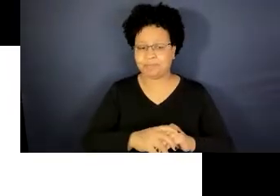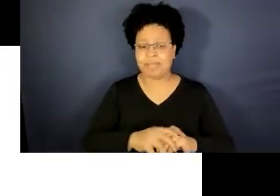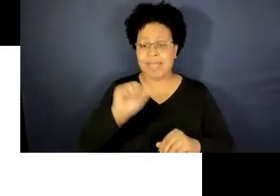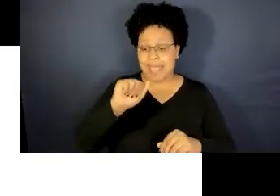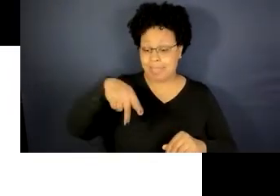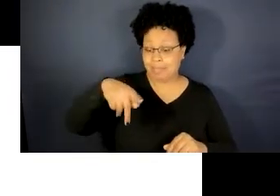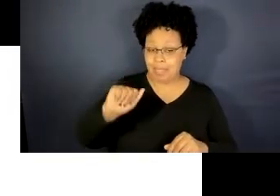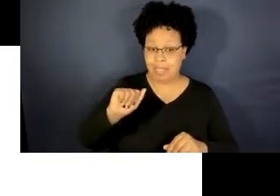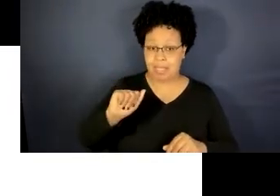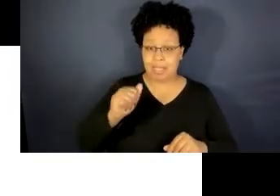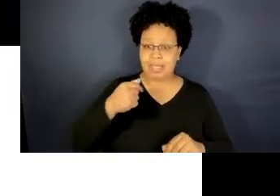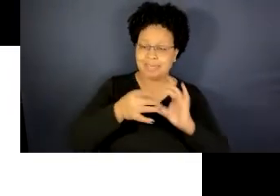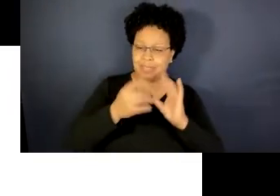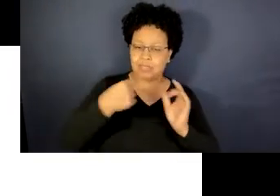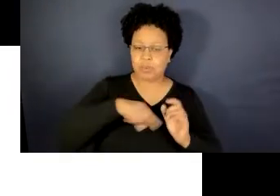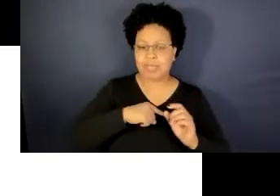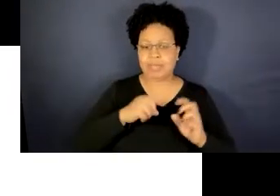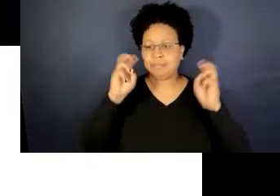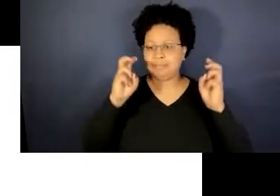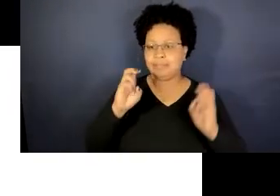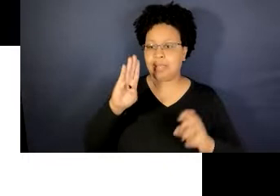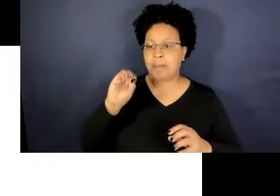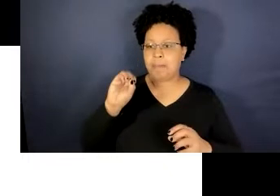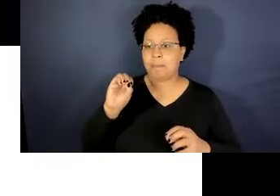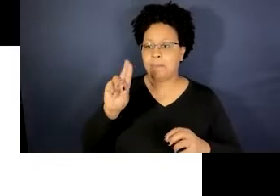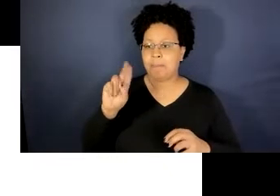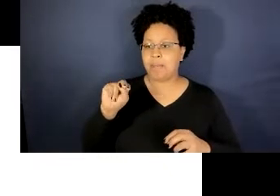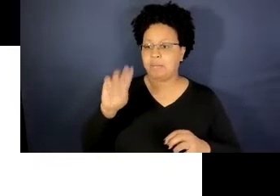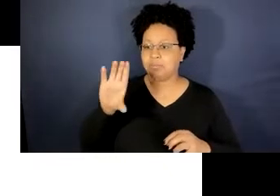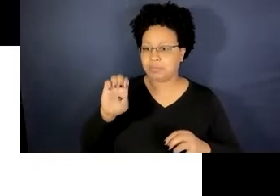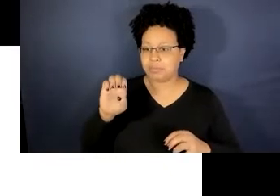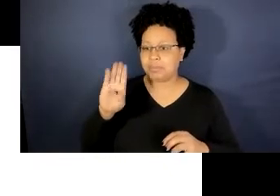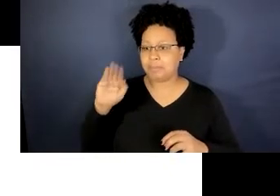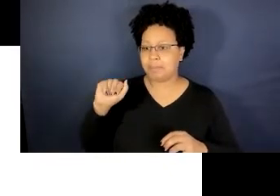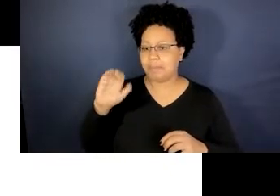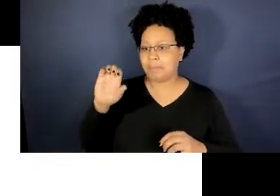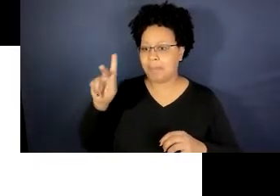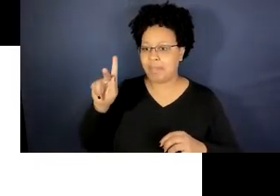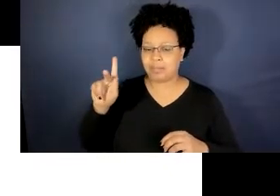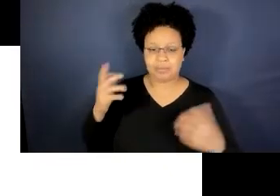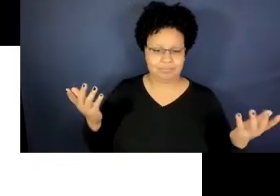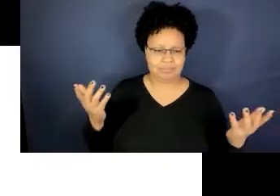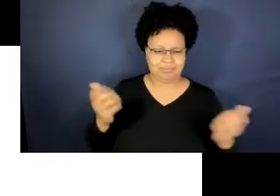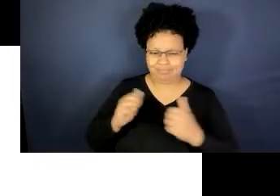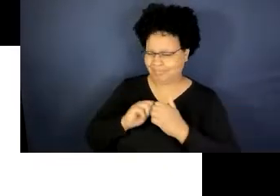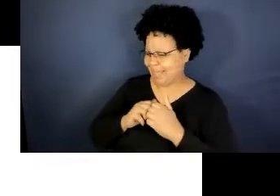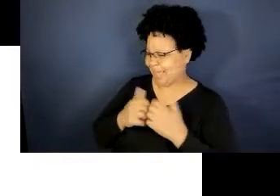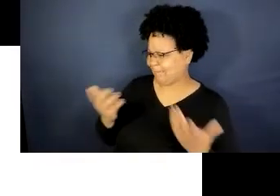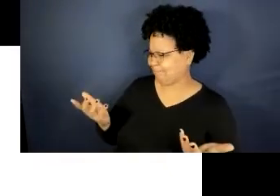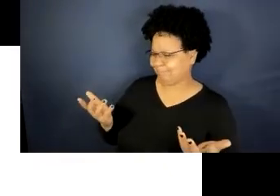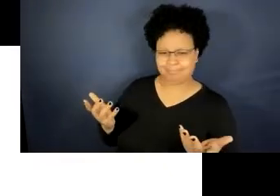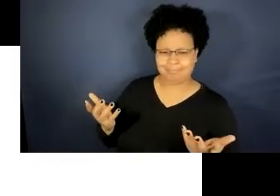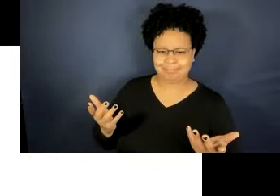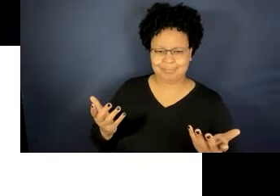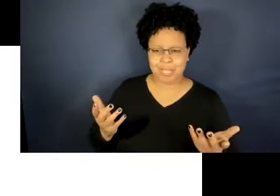APA says we bounce back. I say, we can't bounce back. You know, how do we bounce back? Look